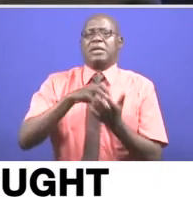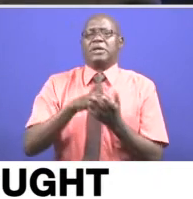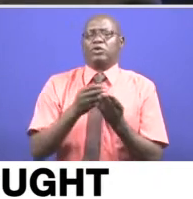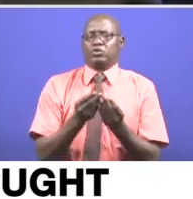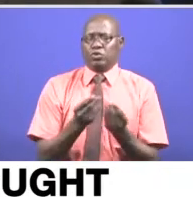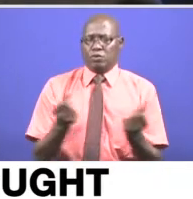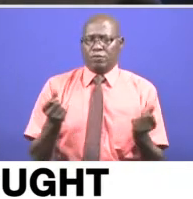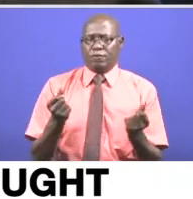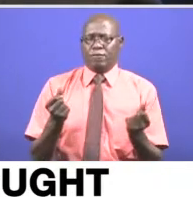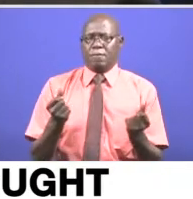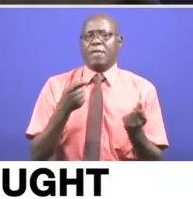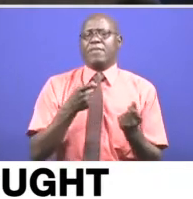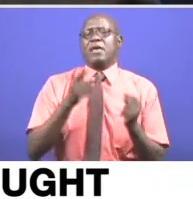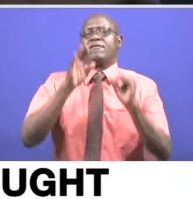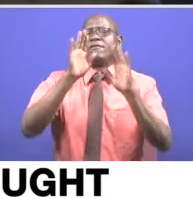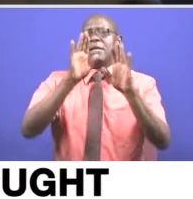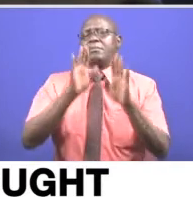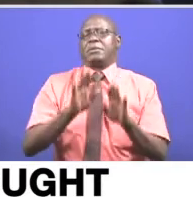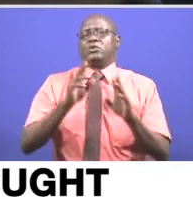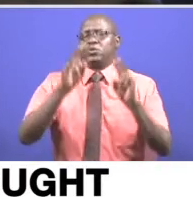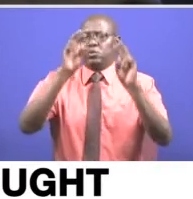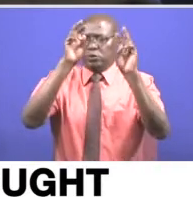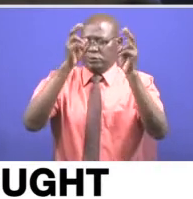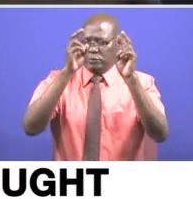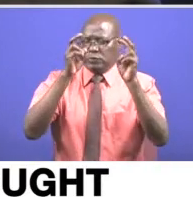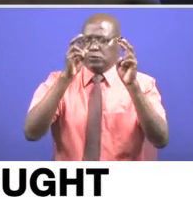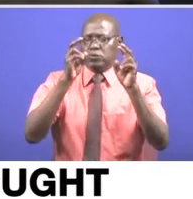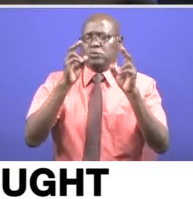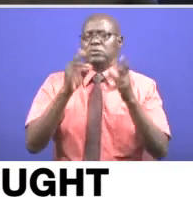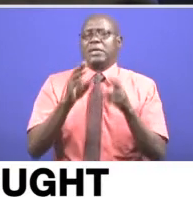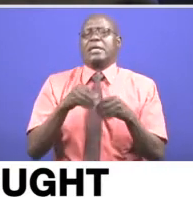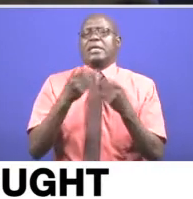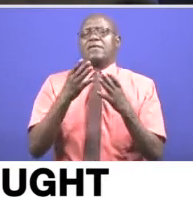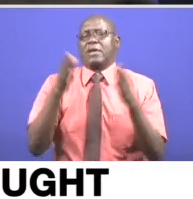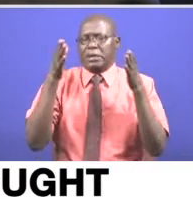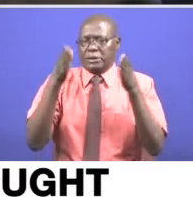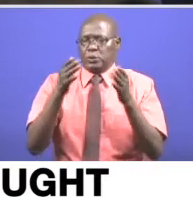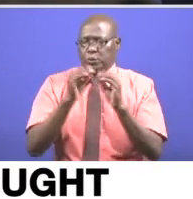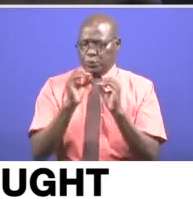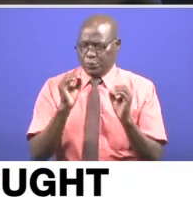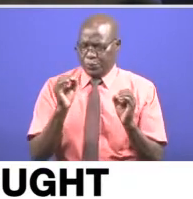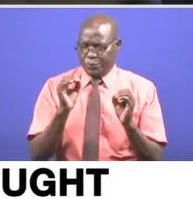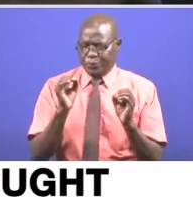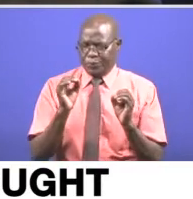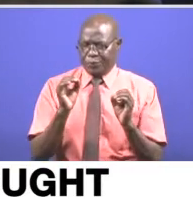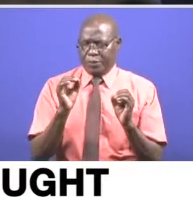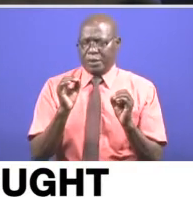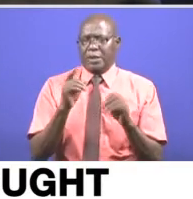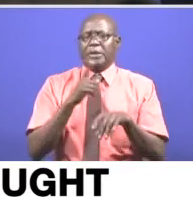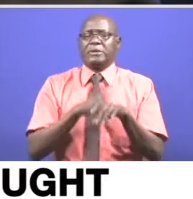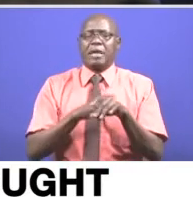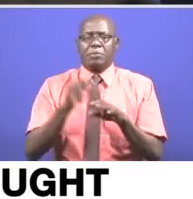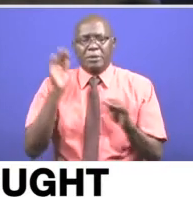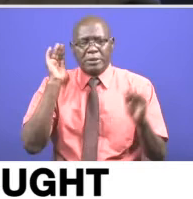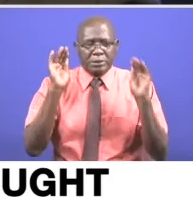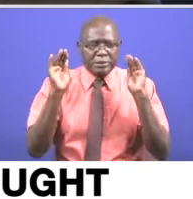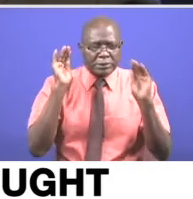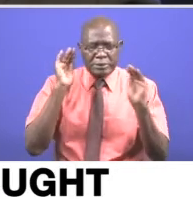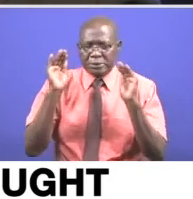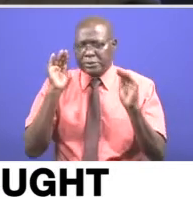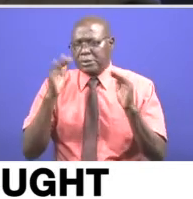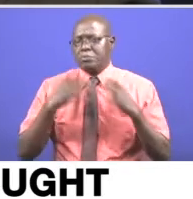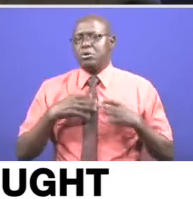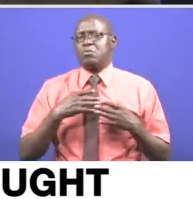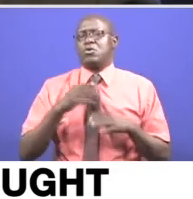there are fundamental issues yeah. that are not given attention. When we listened to the people on the ground, we